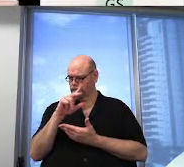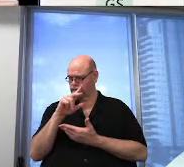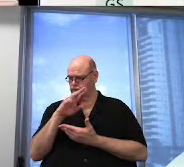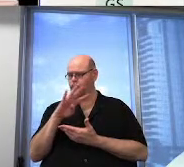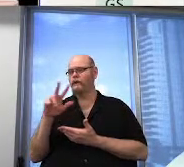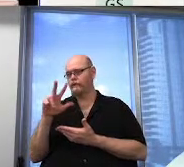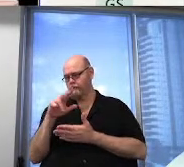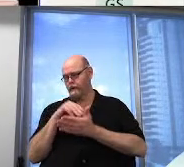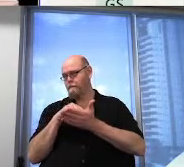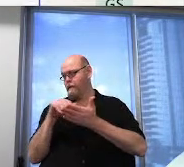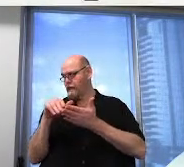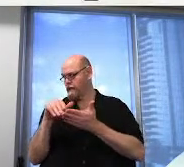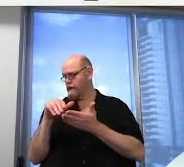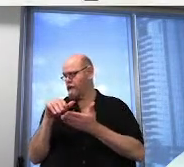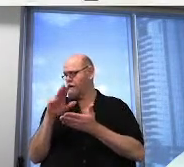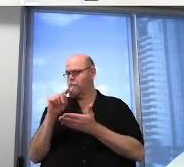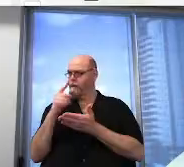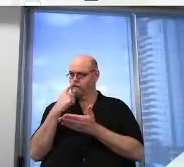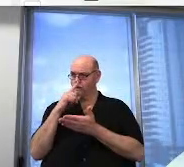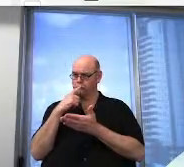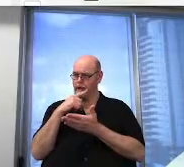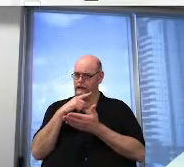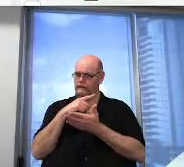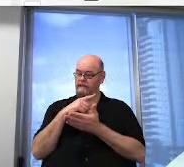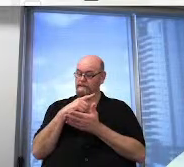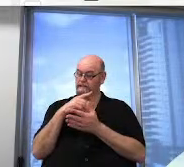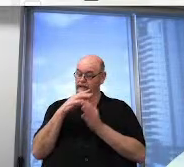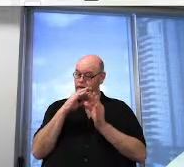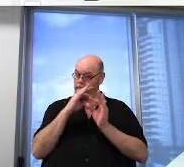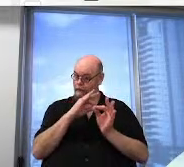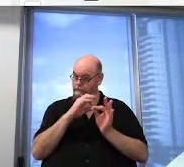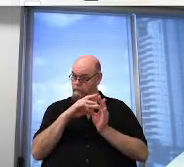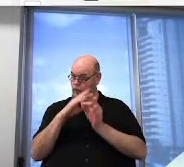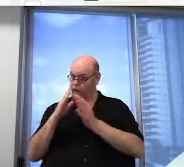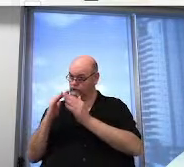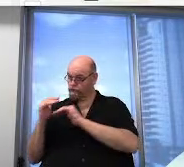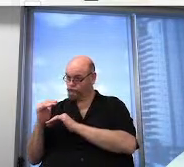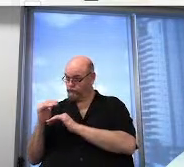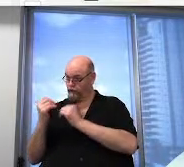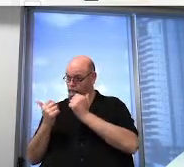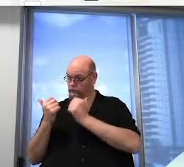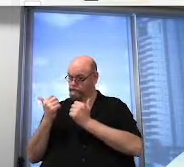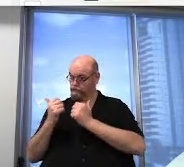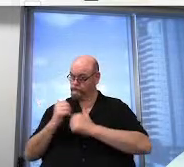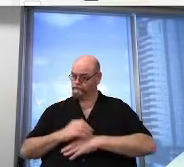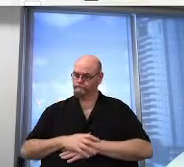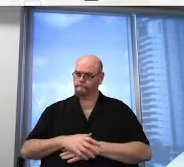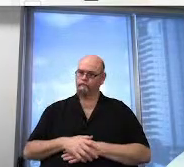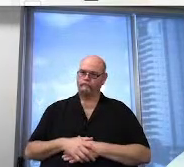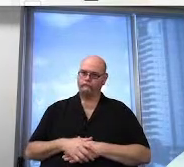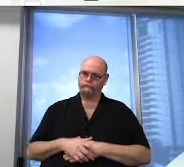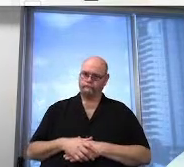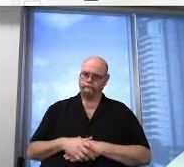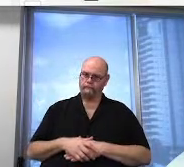Yes, the only ask, as you're doing this, could you please verify with its optimal versus constrained what you're reading?